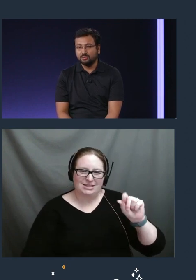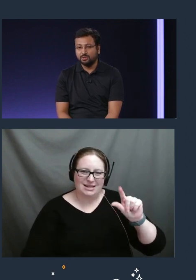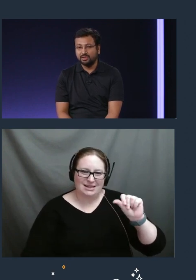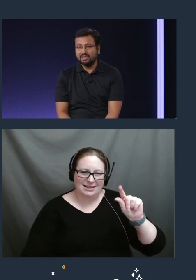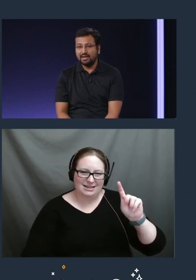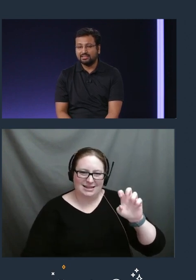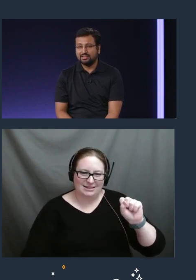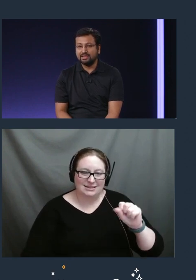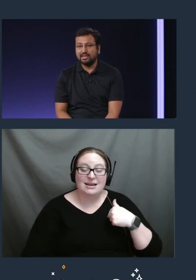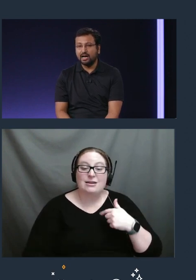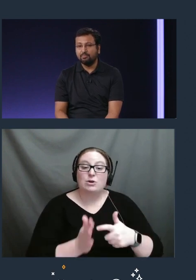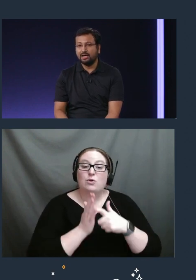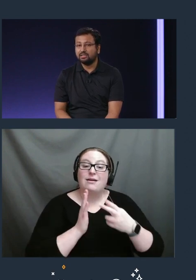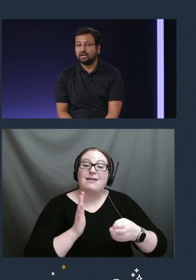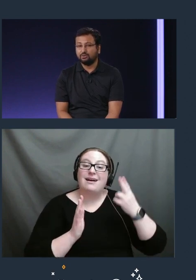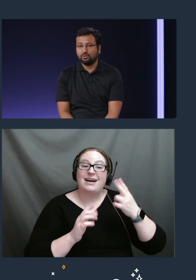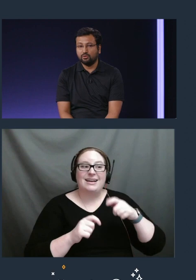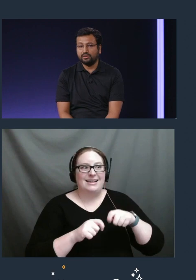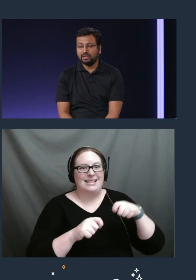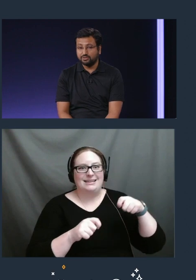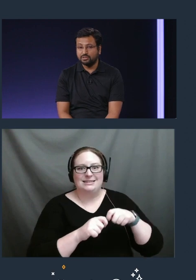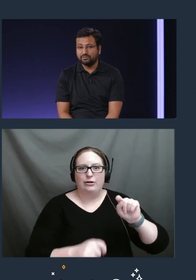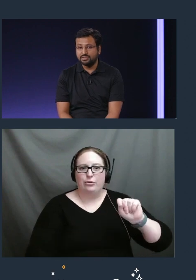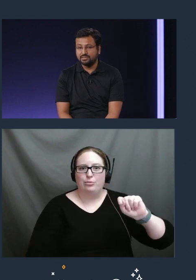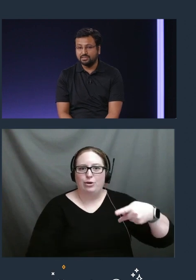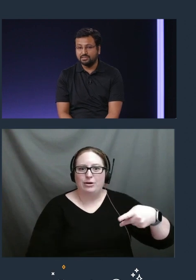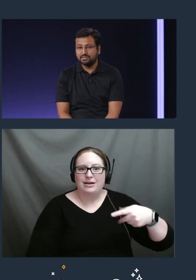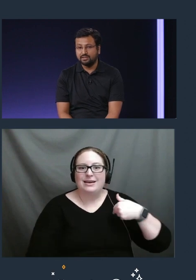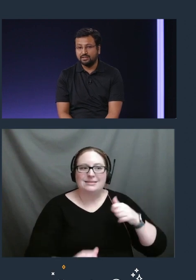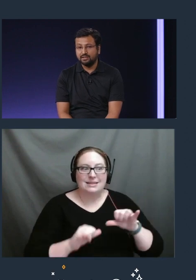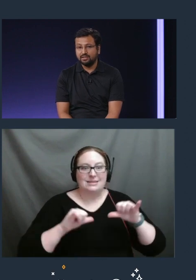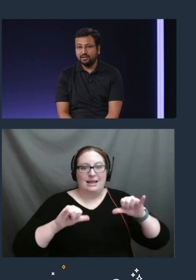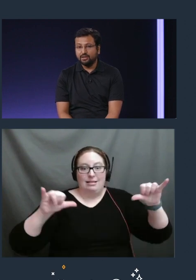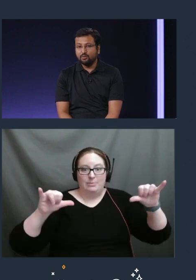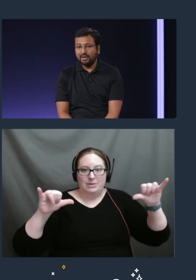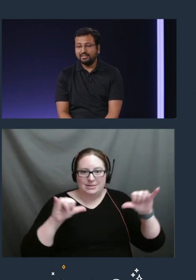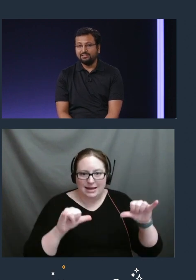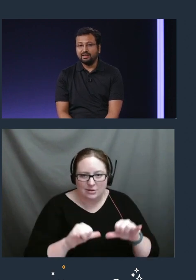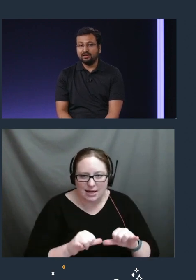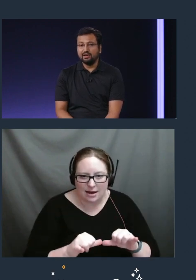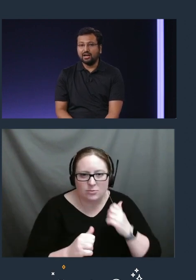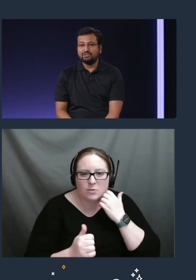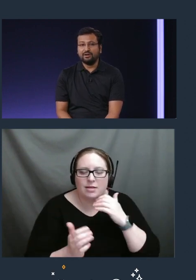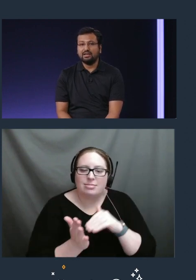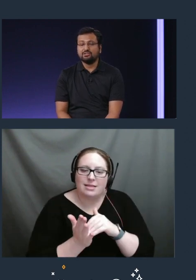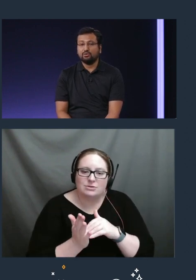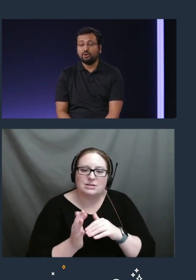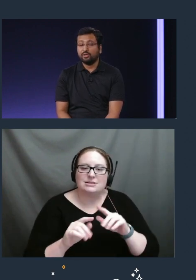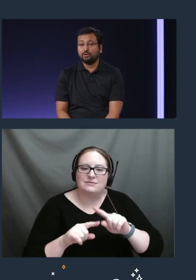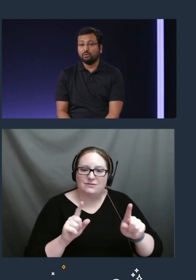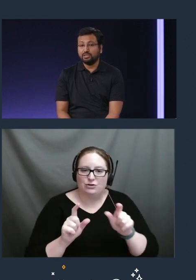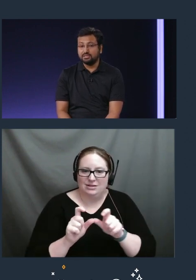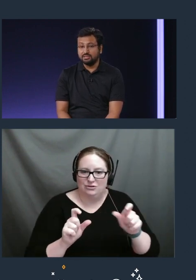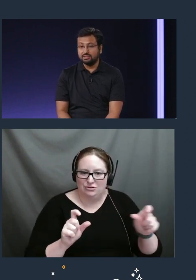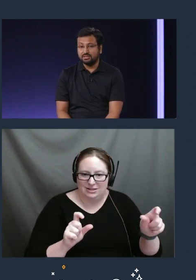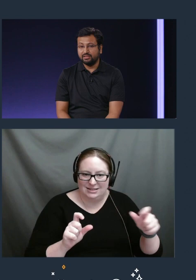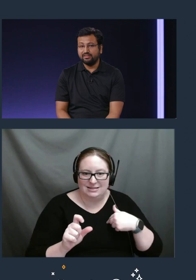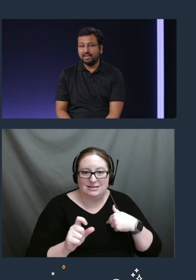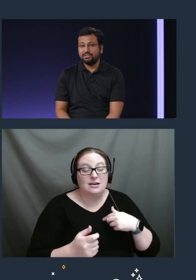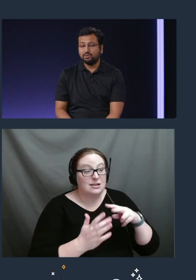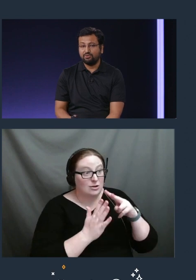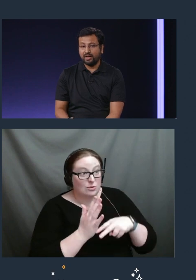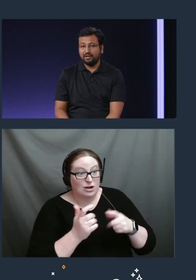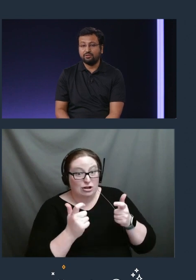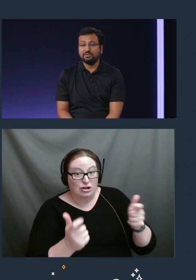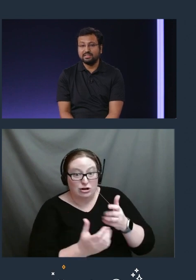elastic throughput as they scale up and down over thousands of instances. While they read large files over one or more instances, they